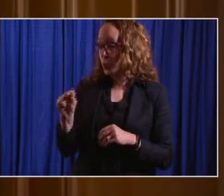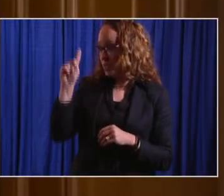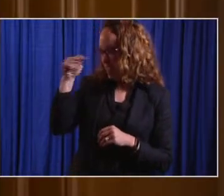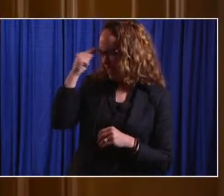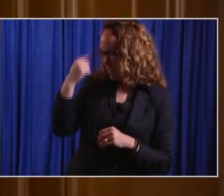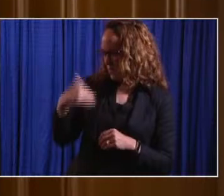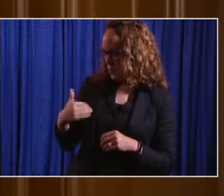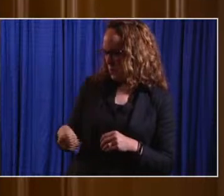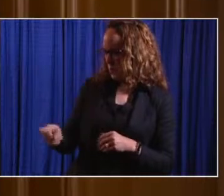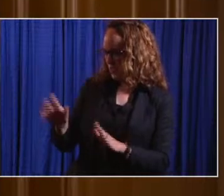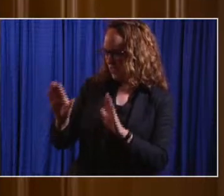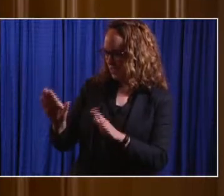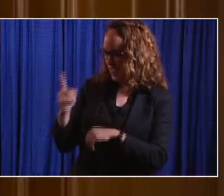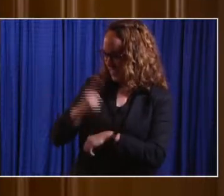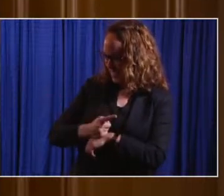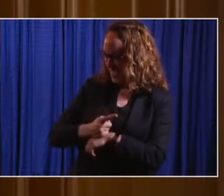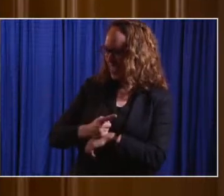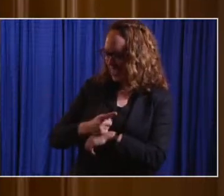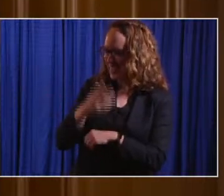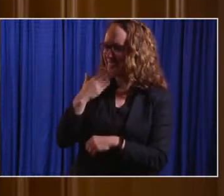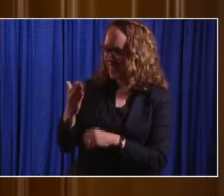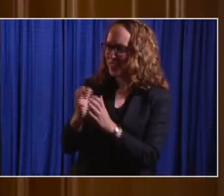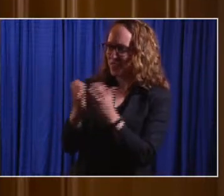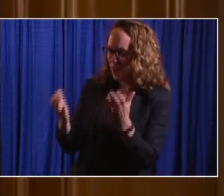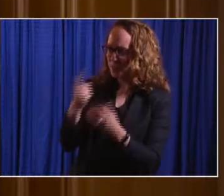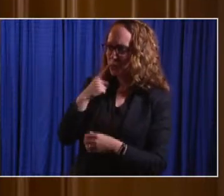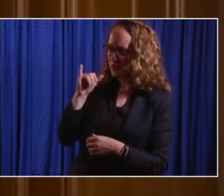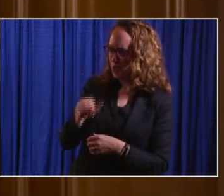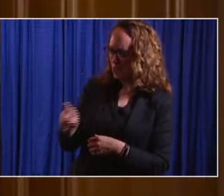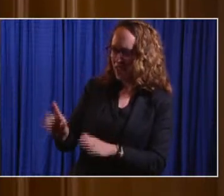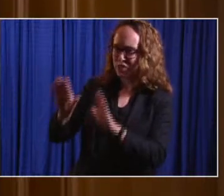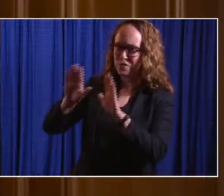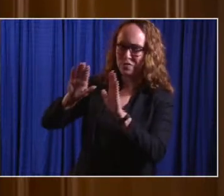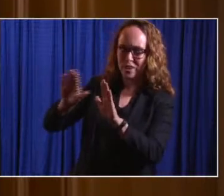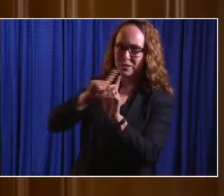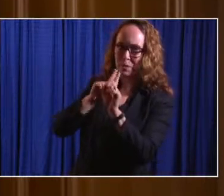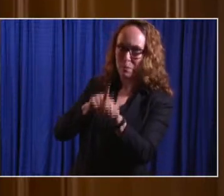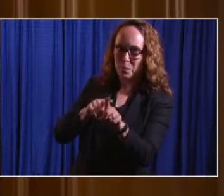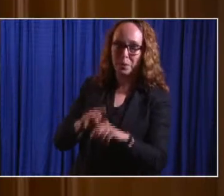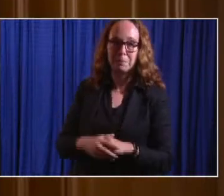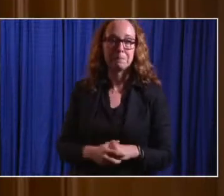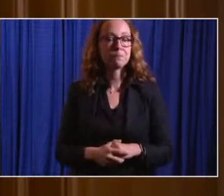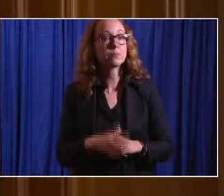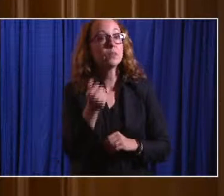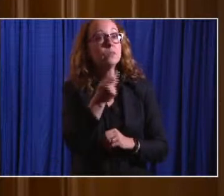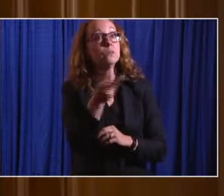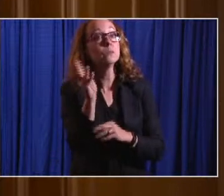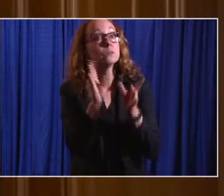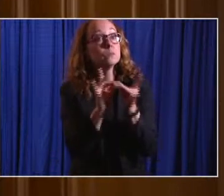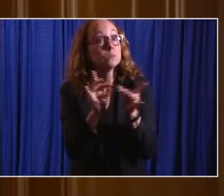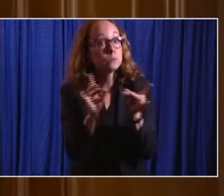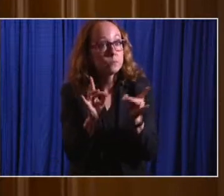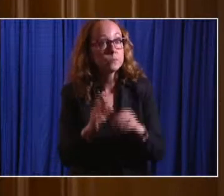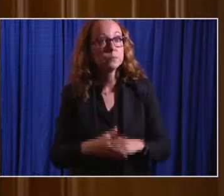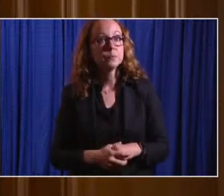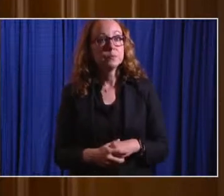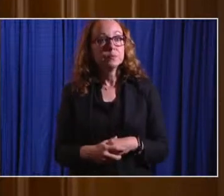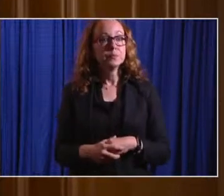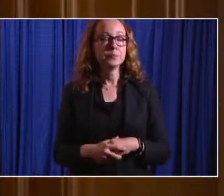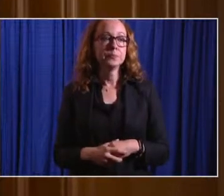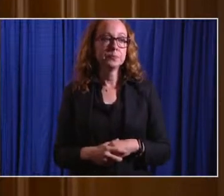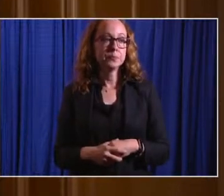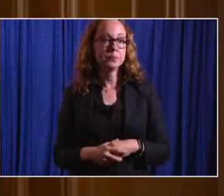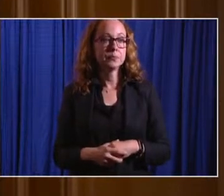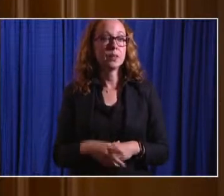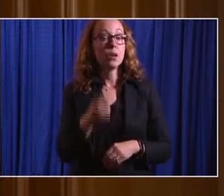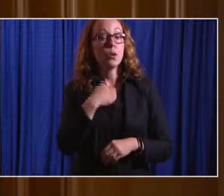day. Thank you very much for that great report. Just a couple other comments. As